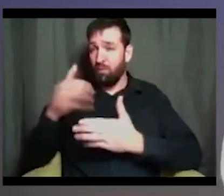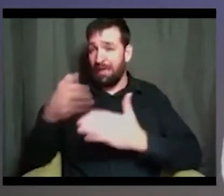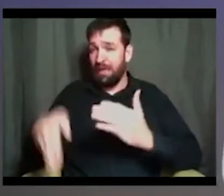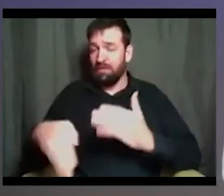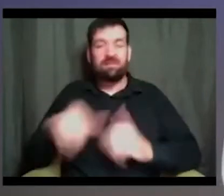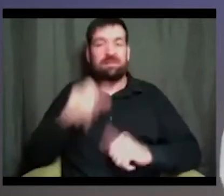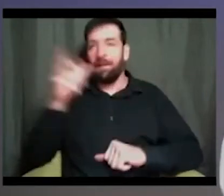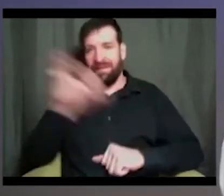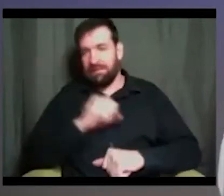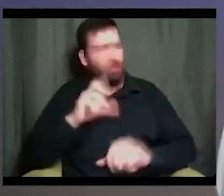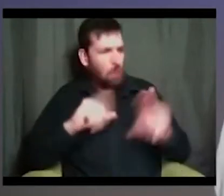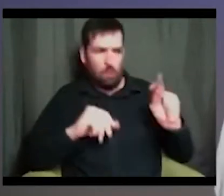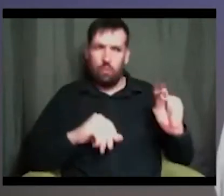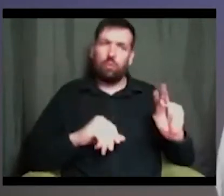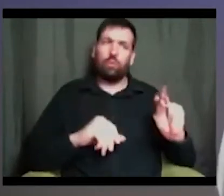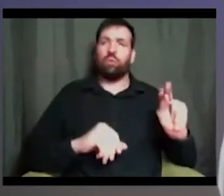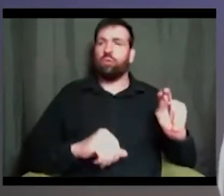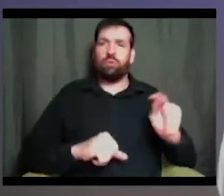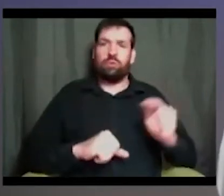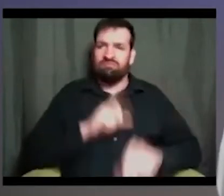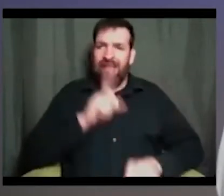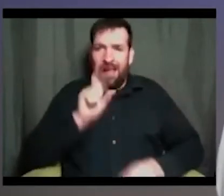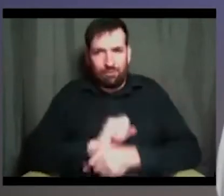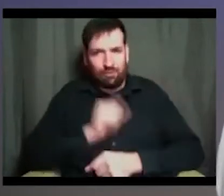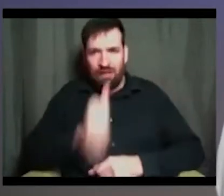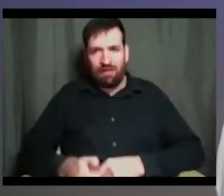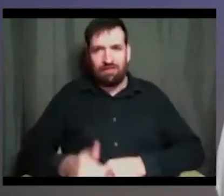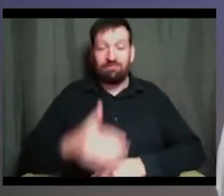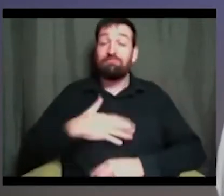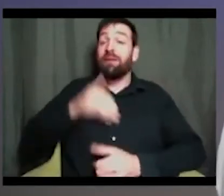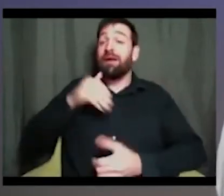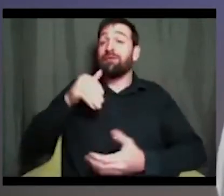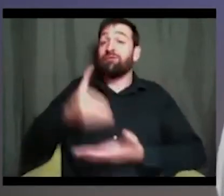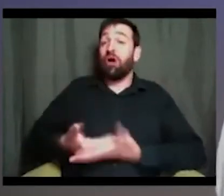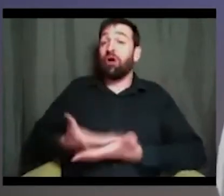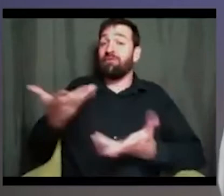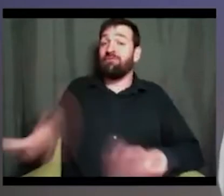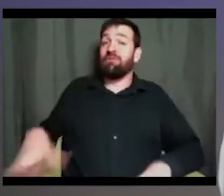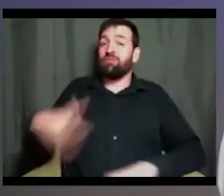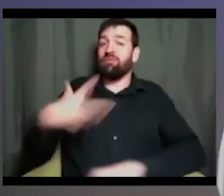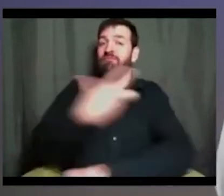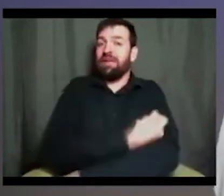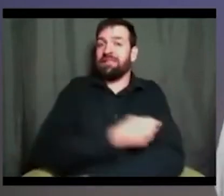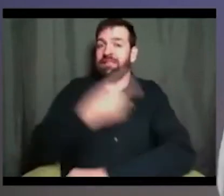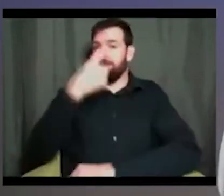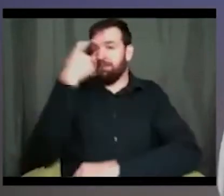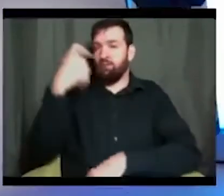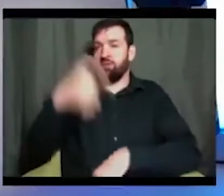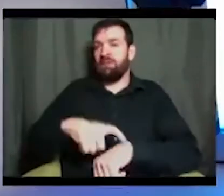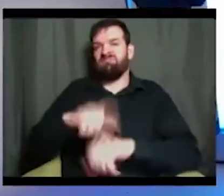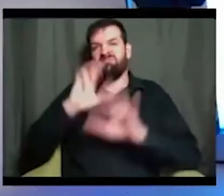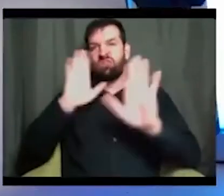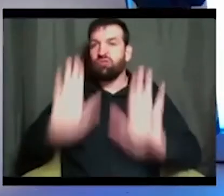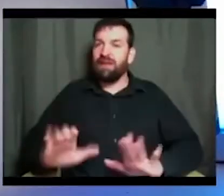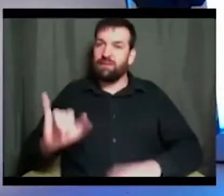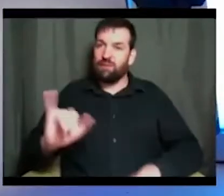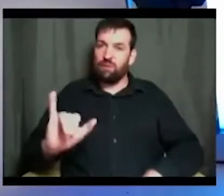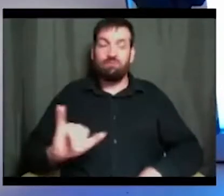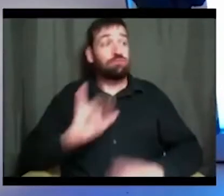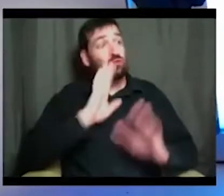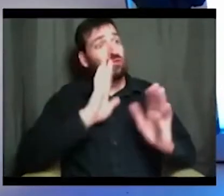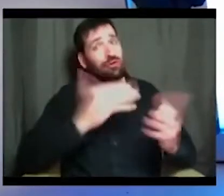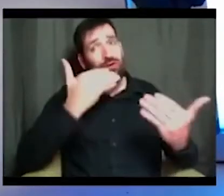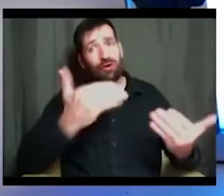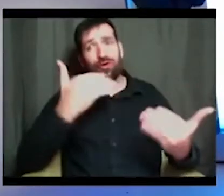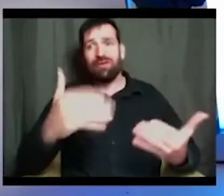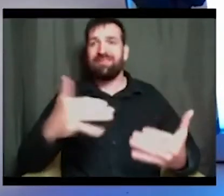No, absolutely not. My daughter, who's been vaccinated in the summer, she did great too. Awesome. Good to hear it. We just like to hear more of